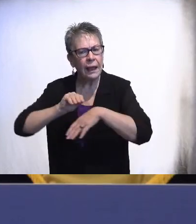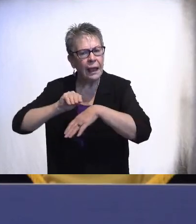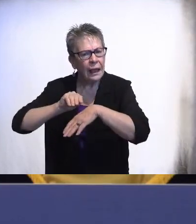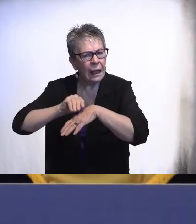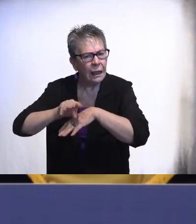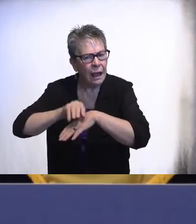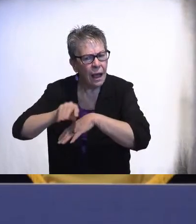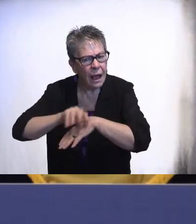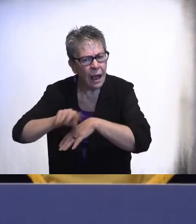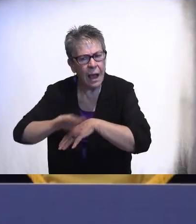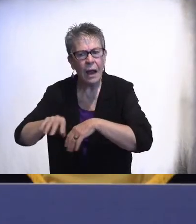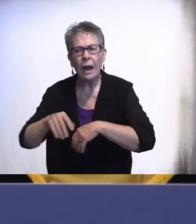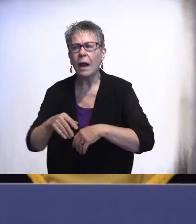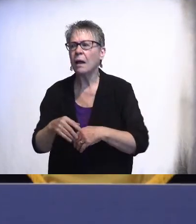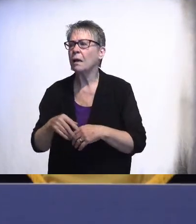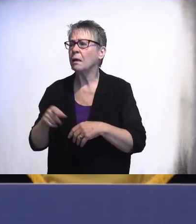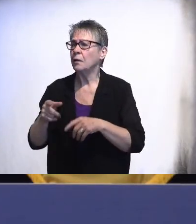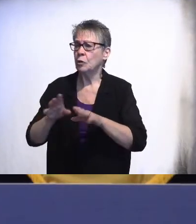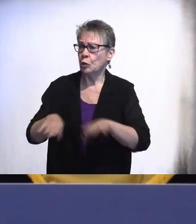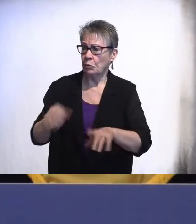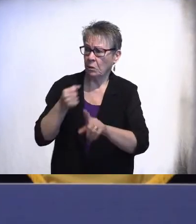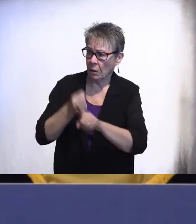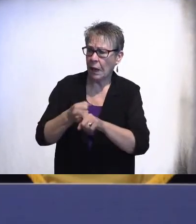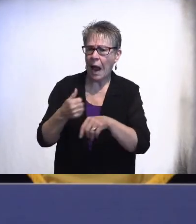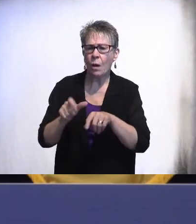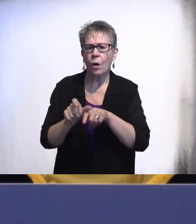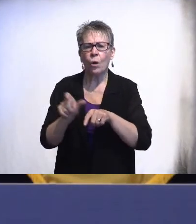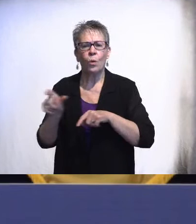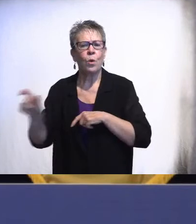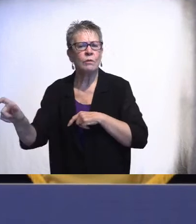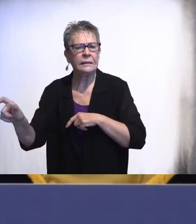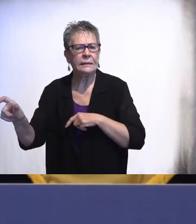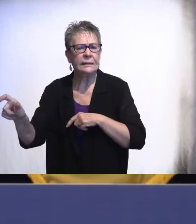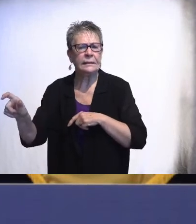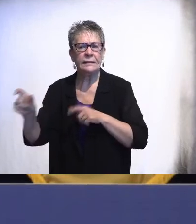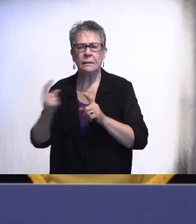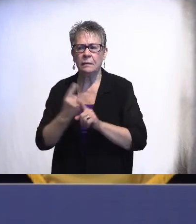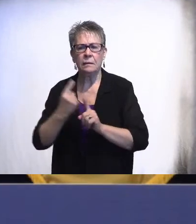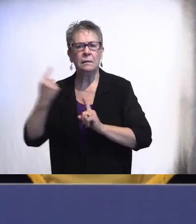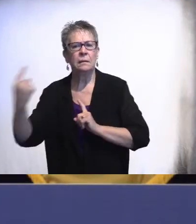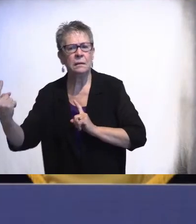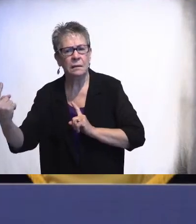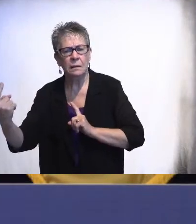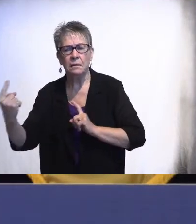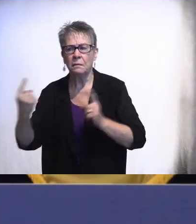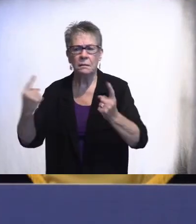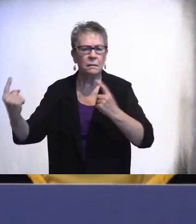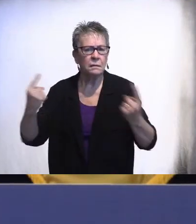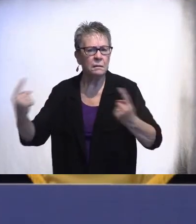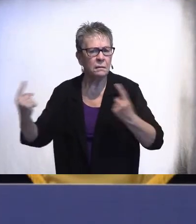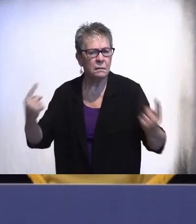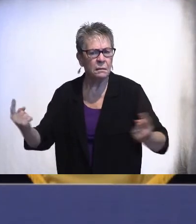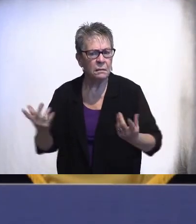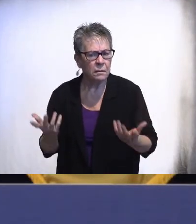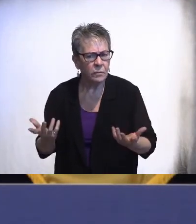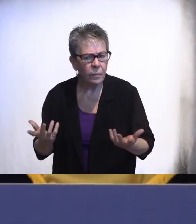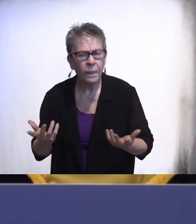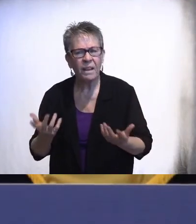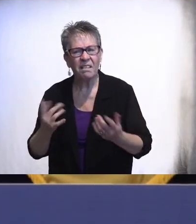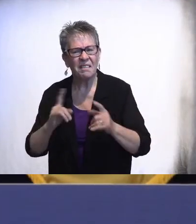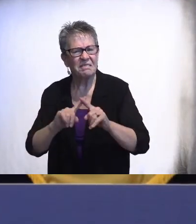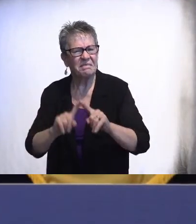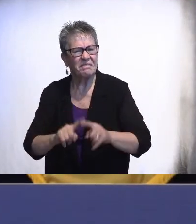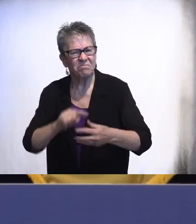like barriers, social distancing, all the stuff that we know are in place. Is that fair to say? Exactly. I think I understood you. It does apply